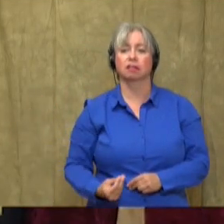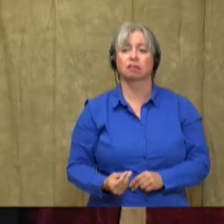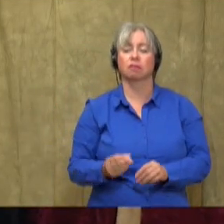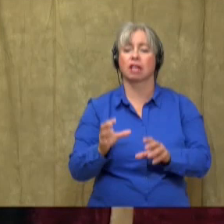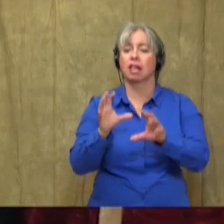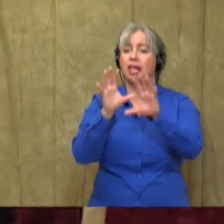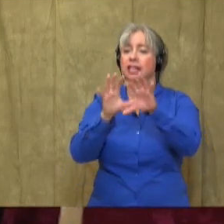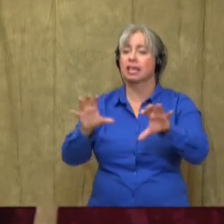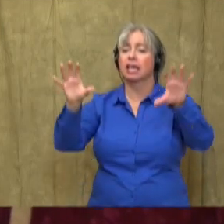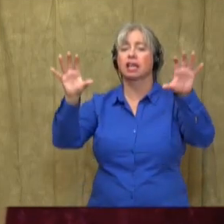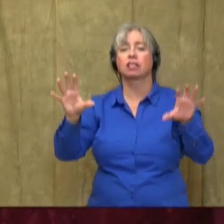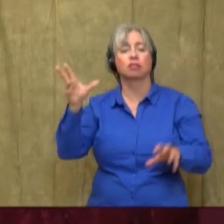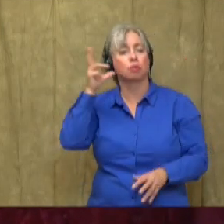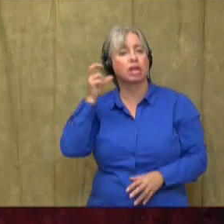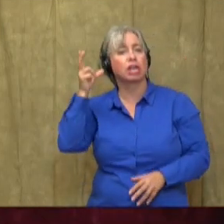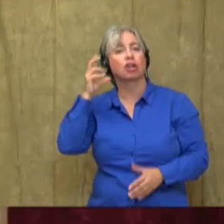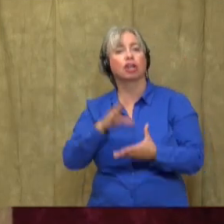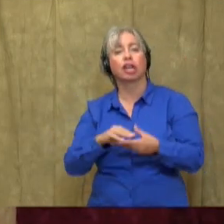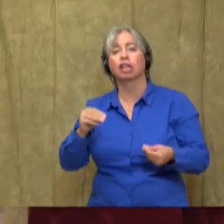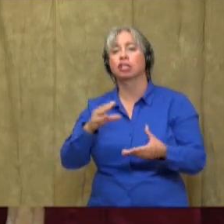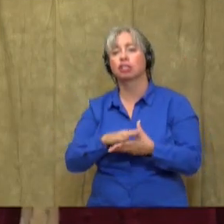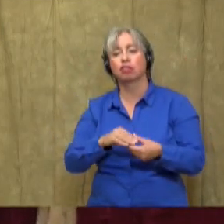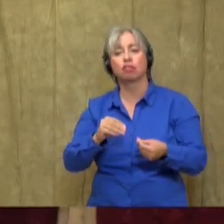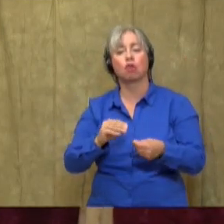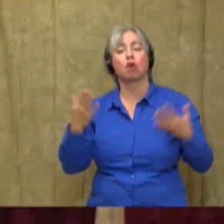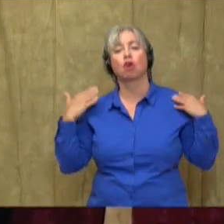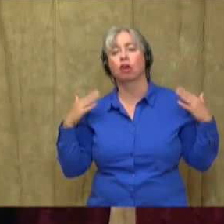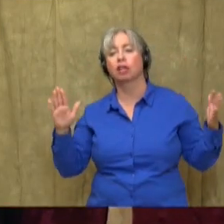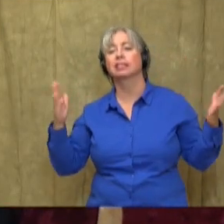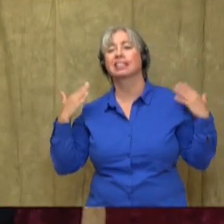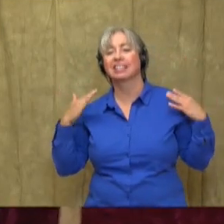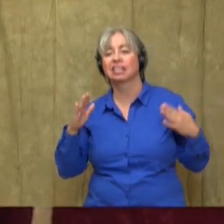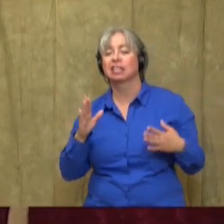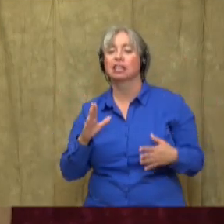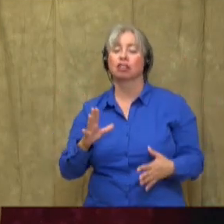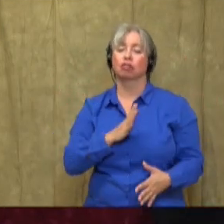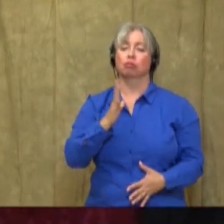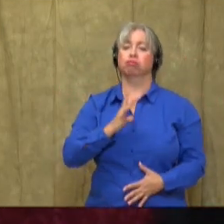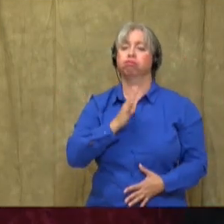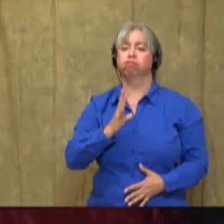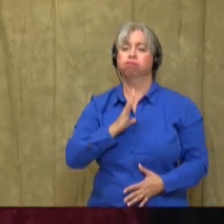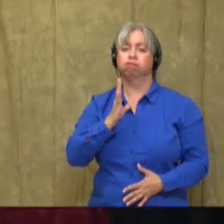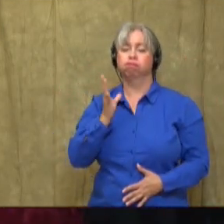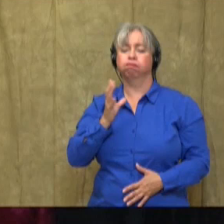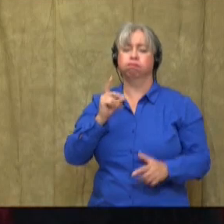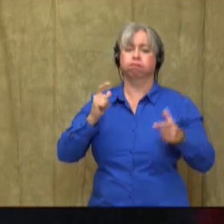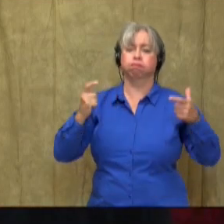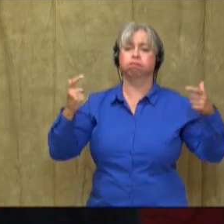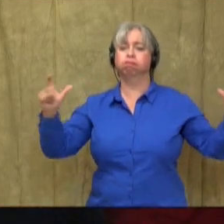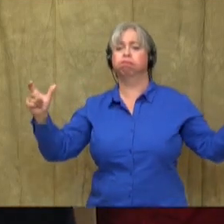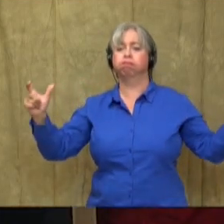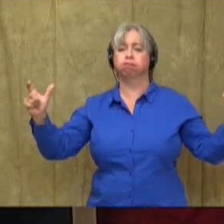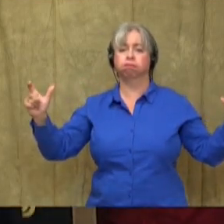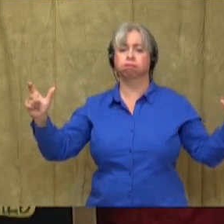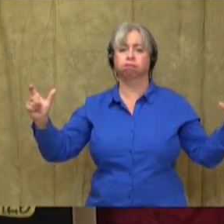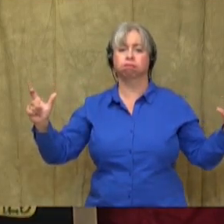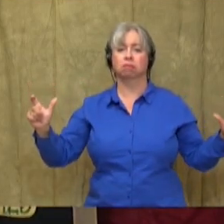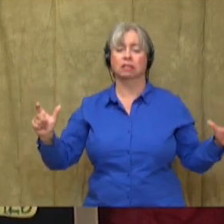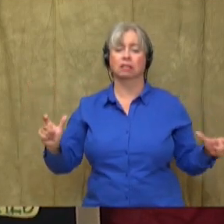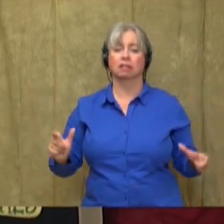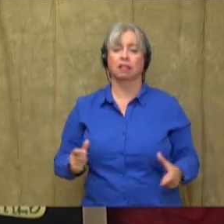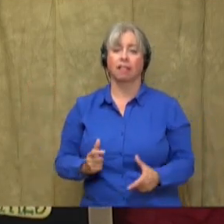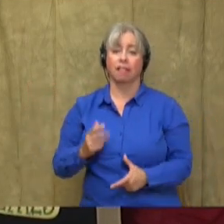about them in fairy tales, and they're always the grandest, but not as many of those existed as we think. And actually, if